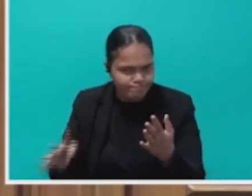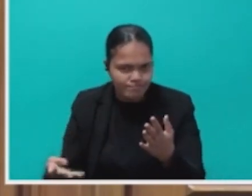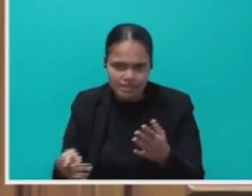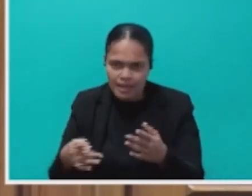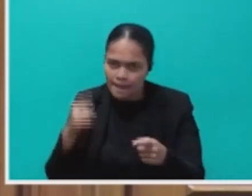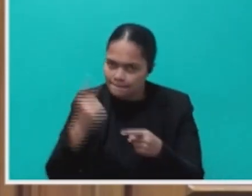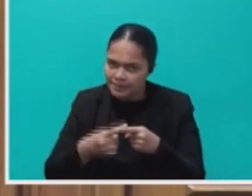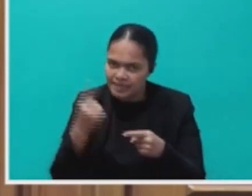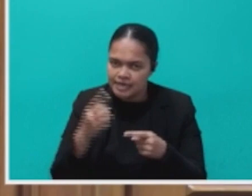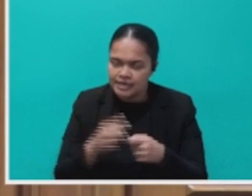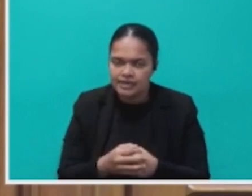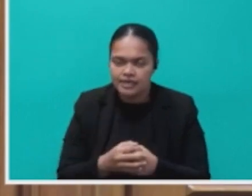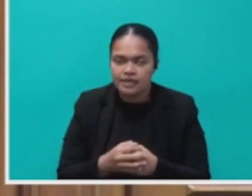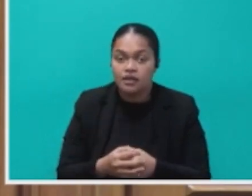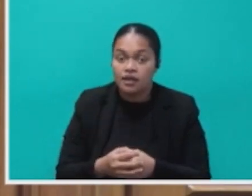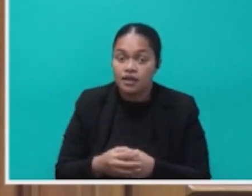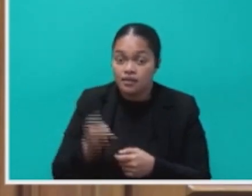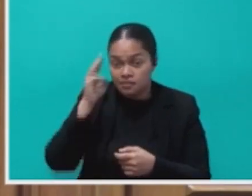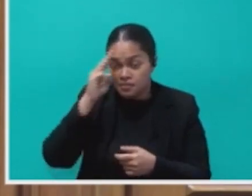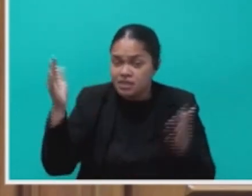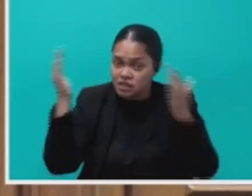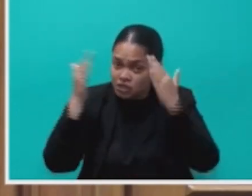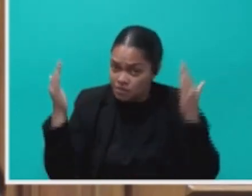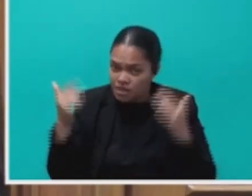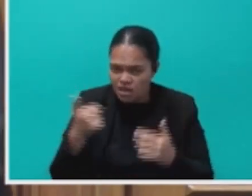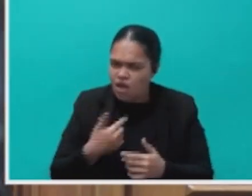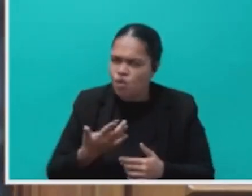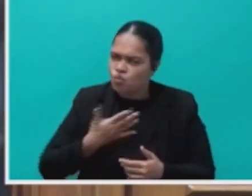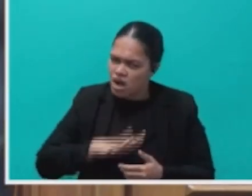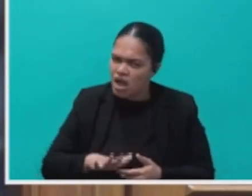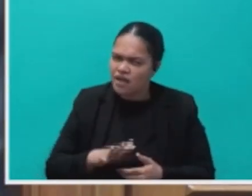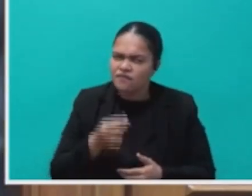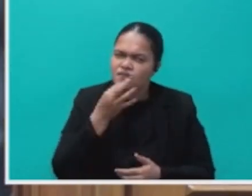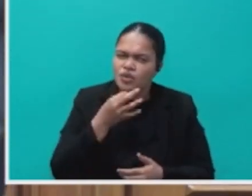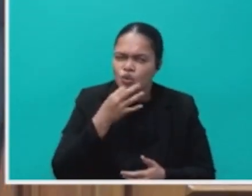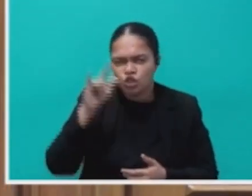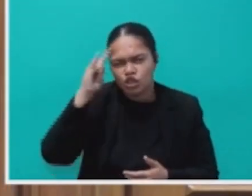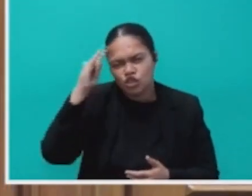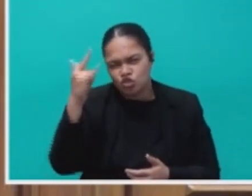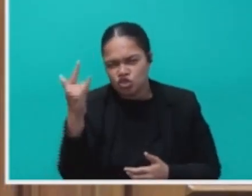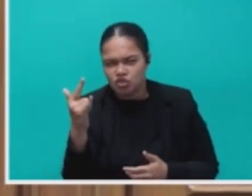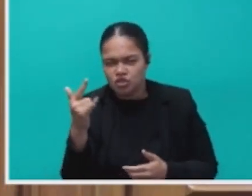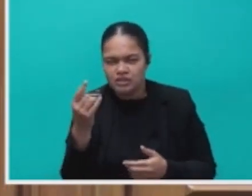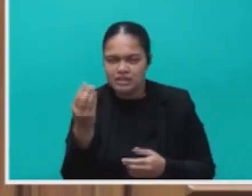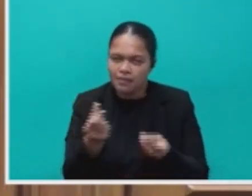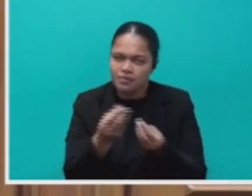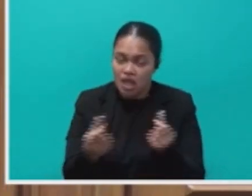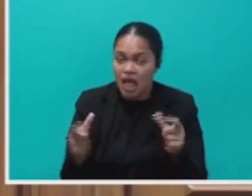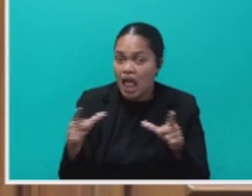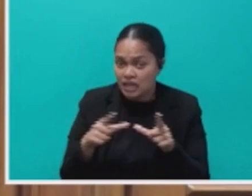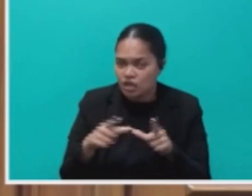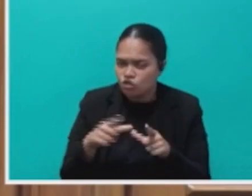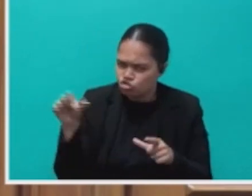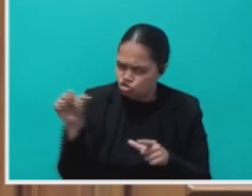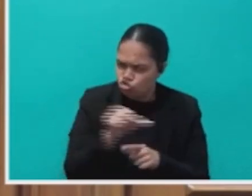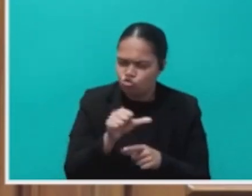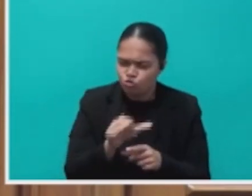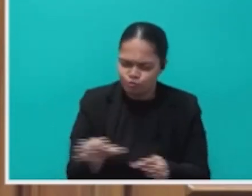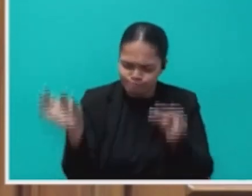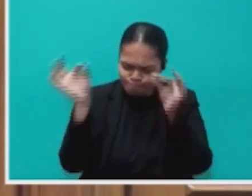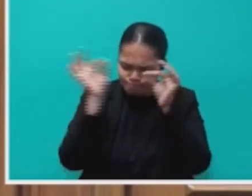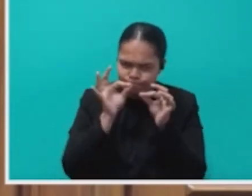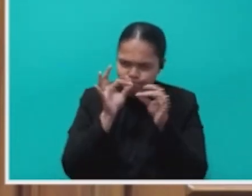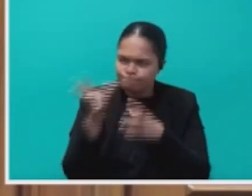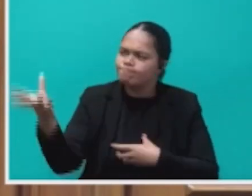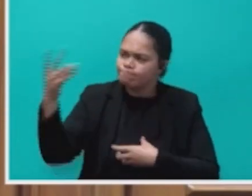immediately. Mr. Speaker, I would like to give few suggestions on some solutions LTA can take on board to